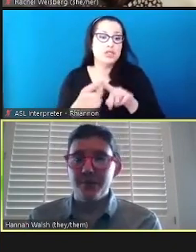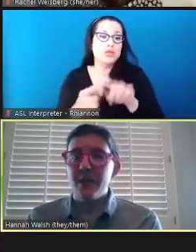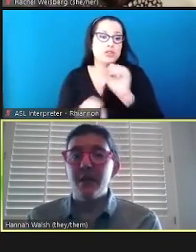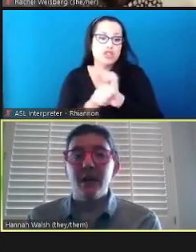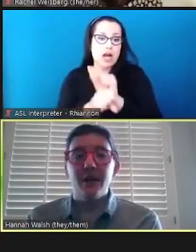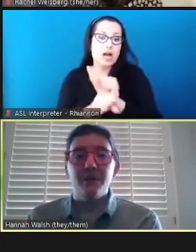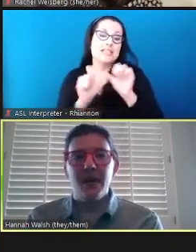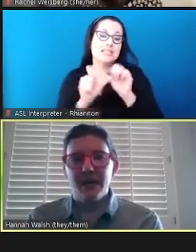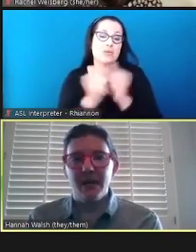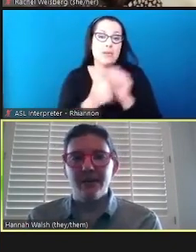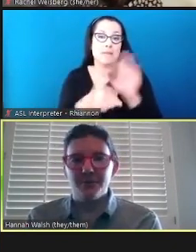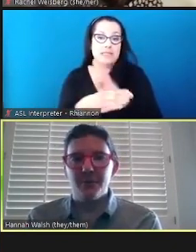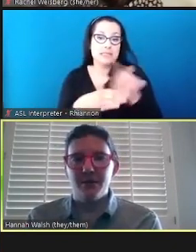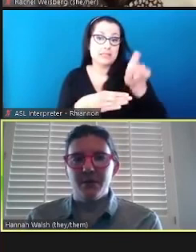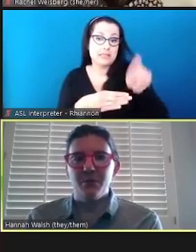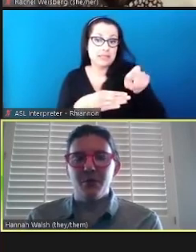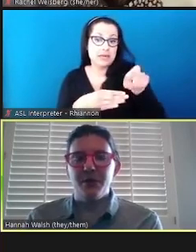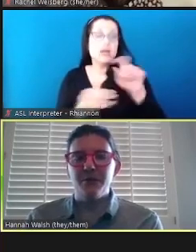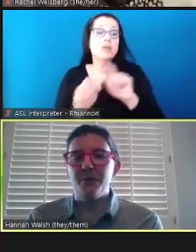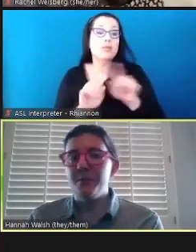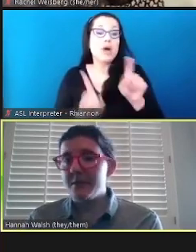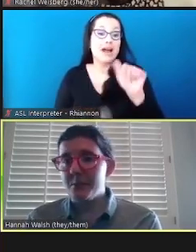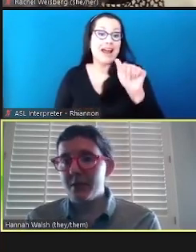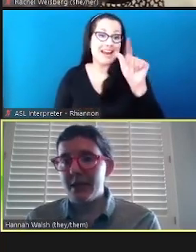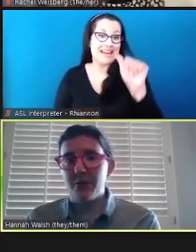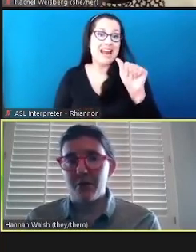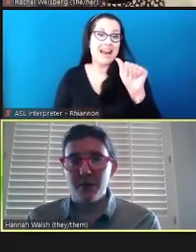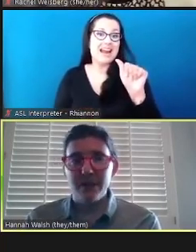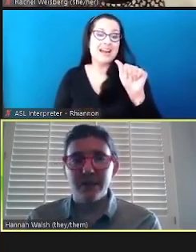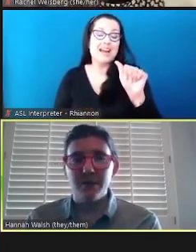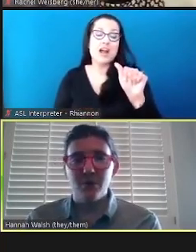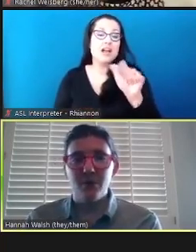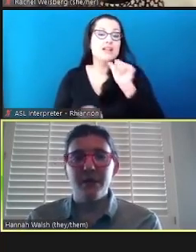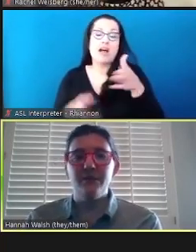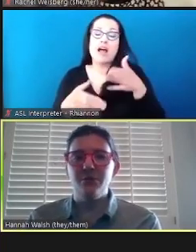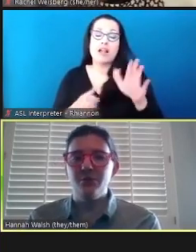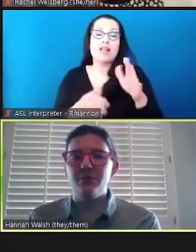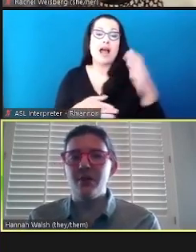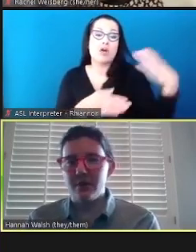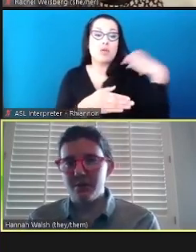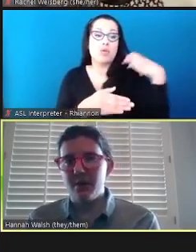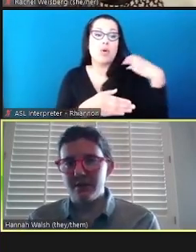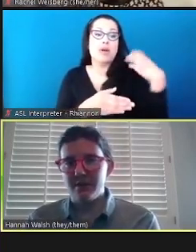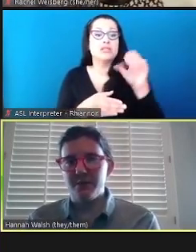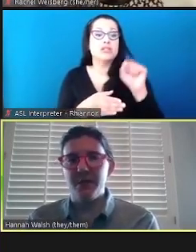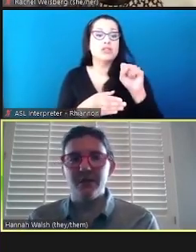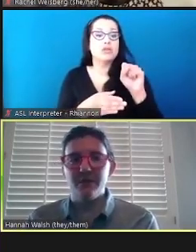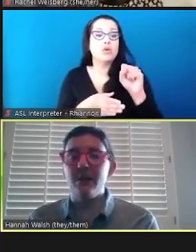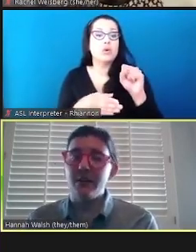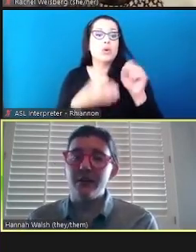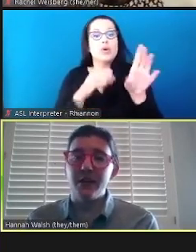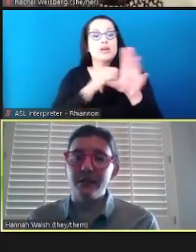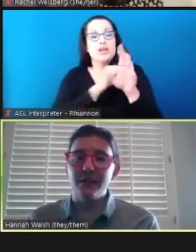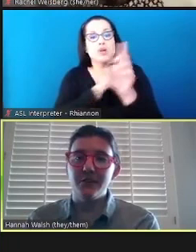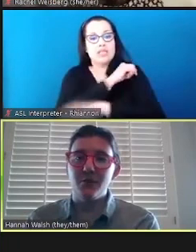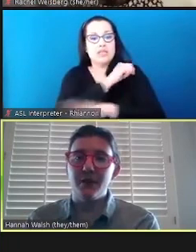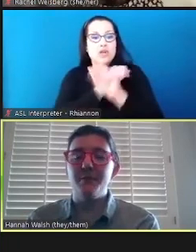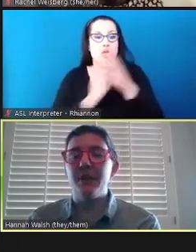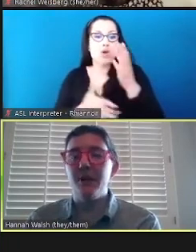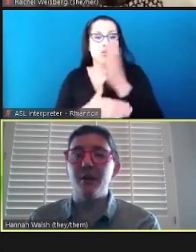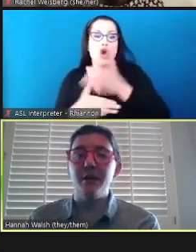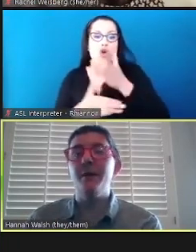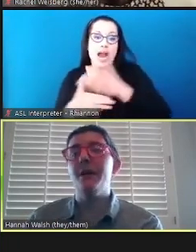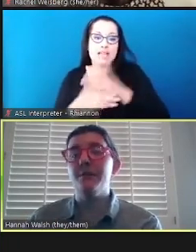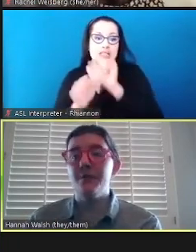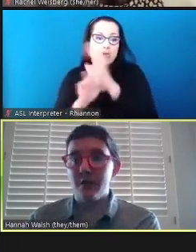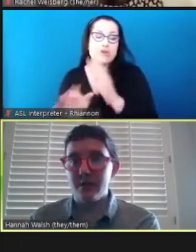However, the ADA does prohibit employers from disciplining or harassing employees who choose not to participate in the voluntary vaccination program. The key